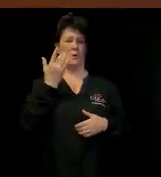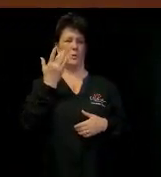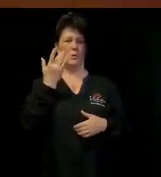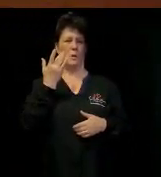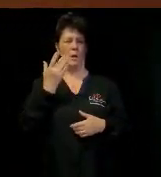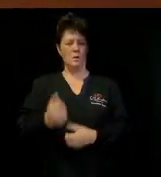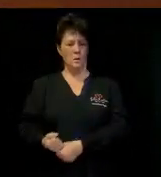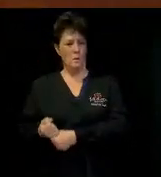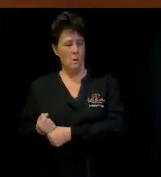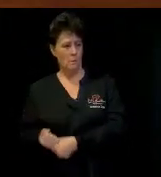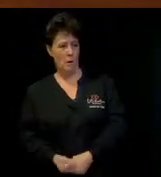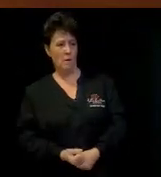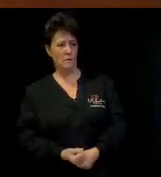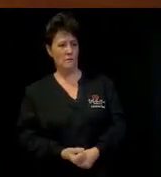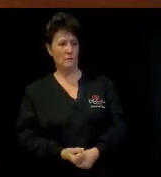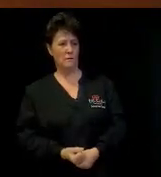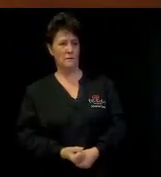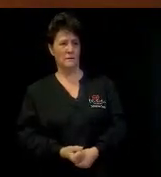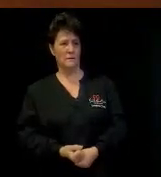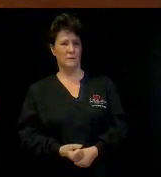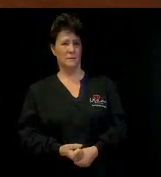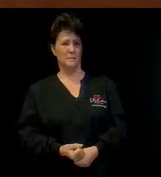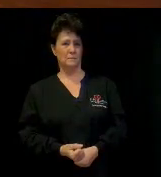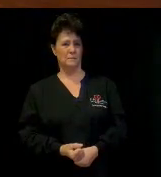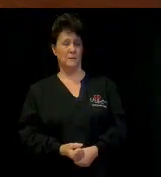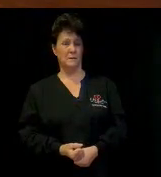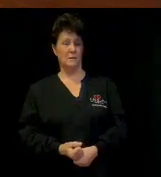just so great. And they said, because they learned to master the basics.